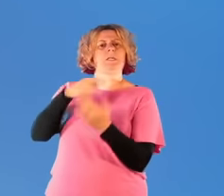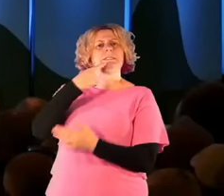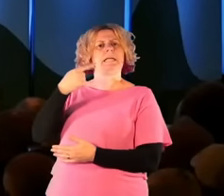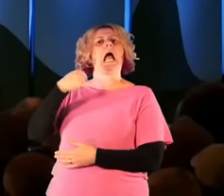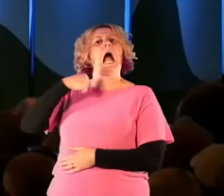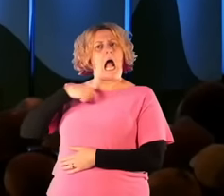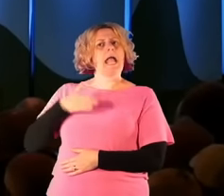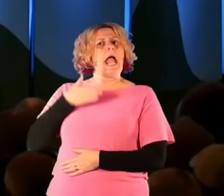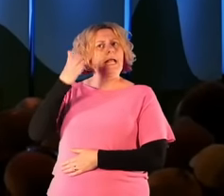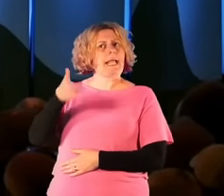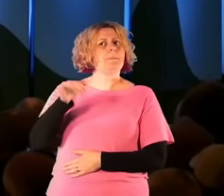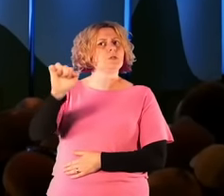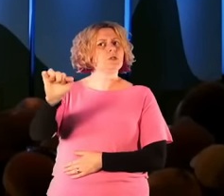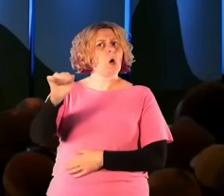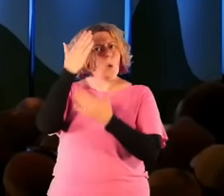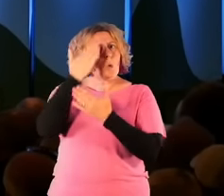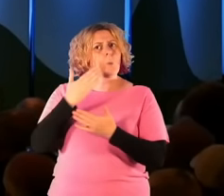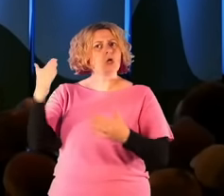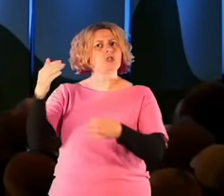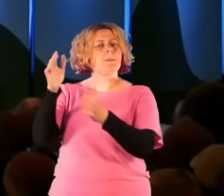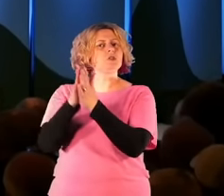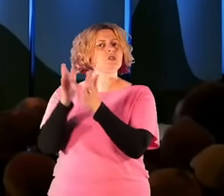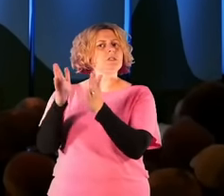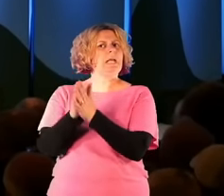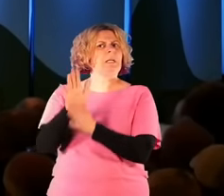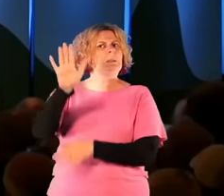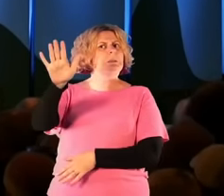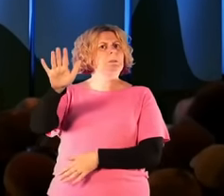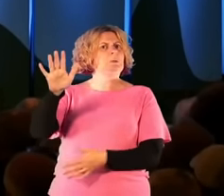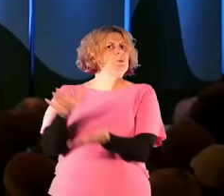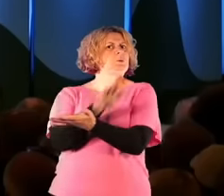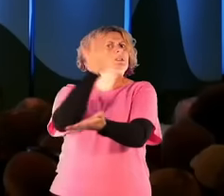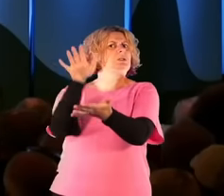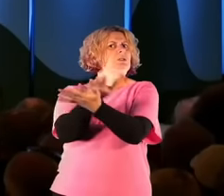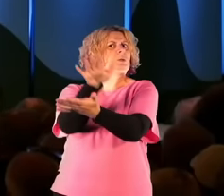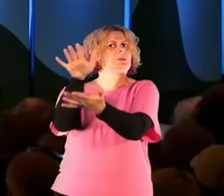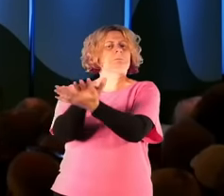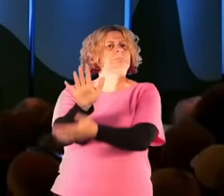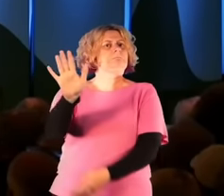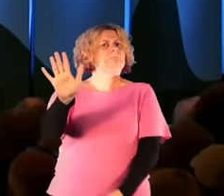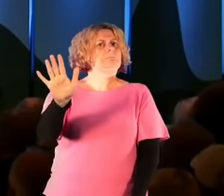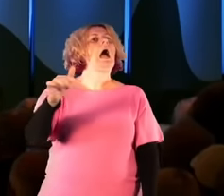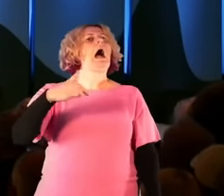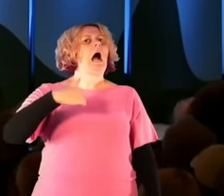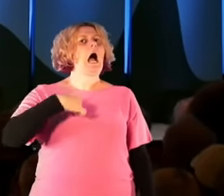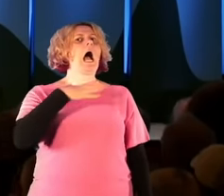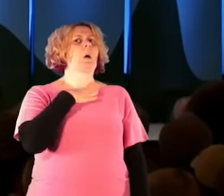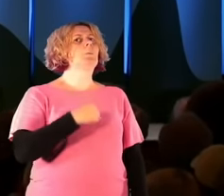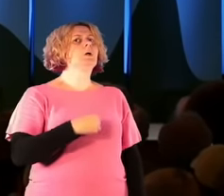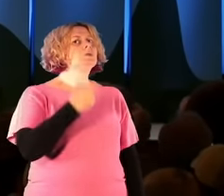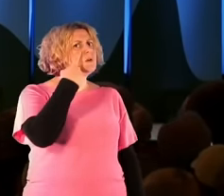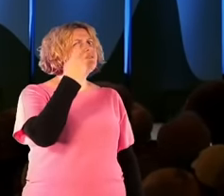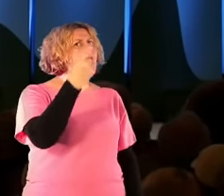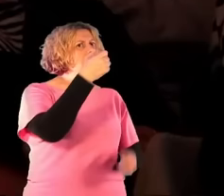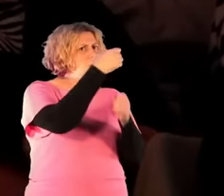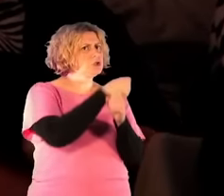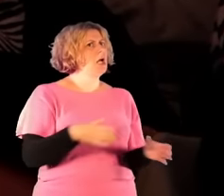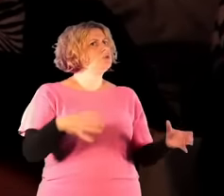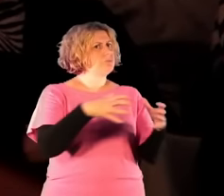on Sunday. It was far too frivolous. I want to find a church that is more suitably miserable."